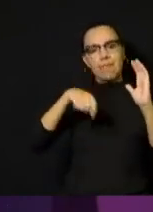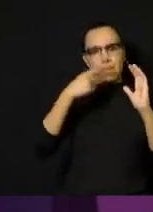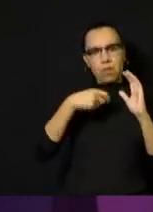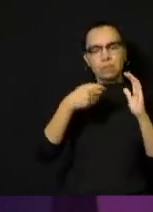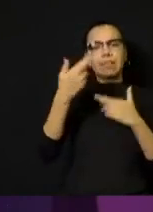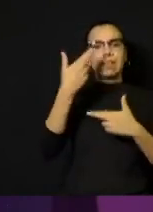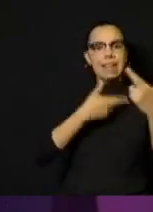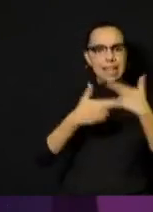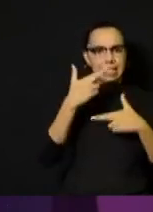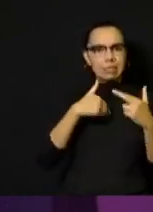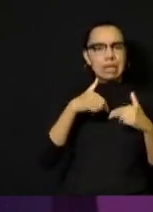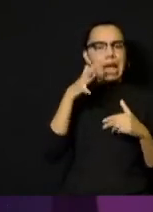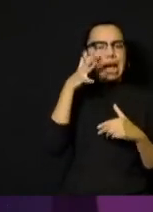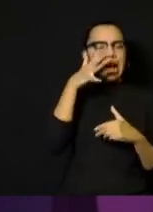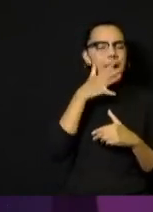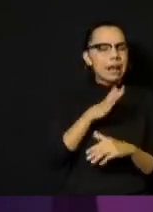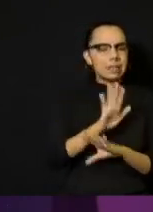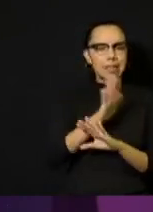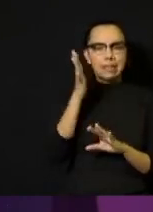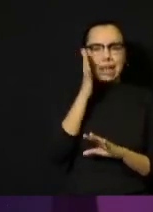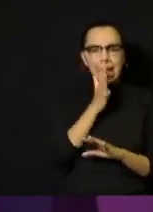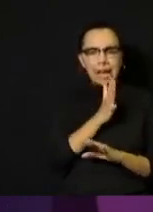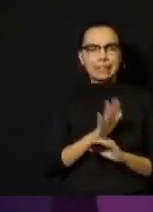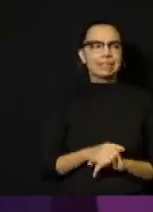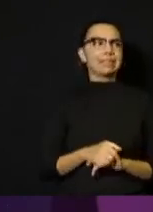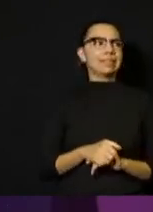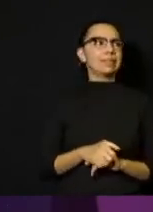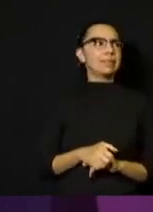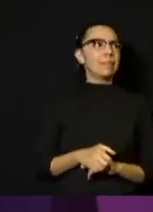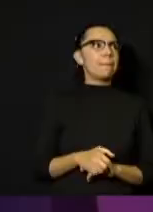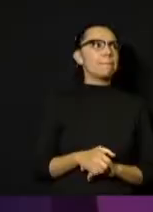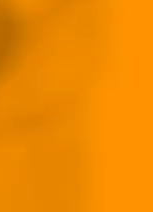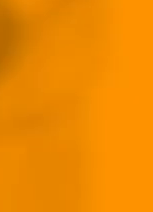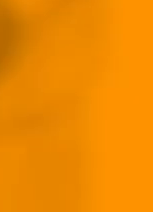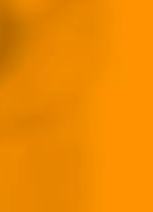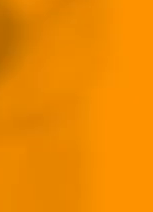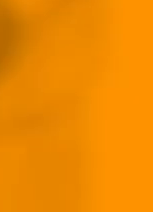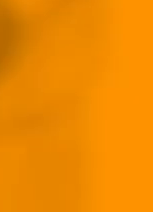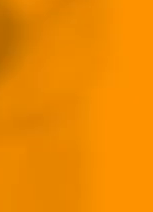watch a video and we will continue.